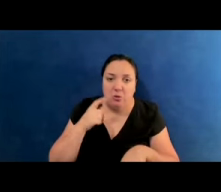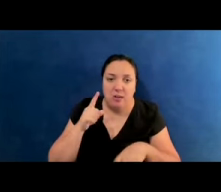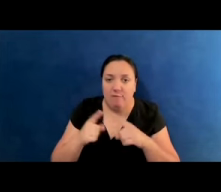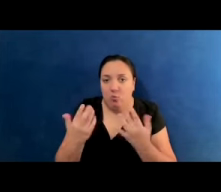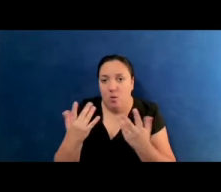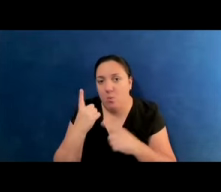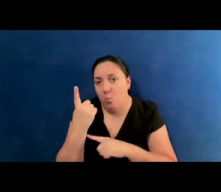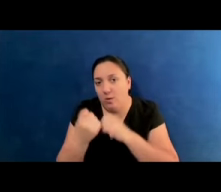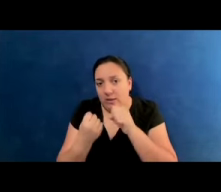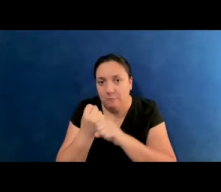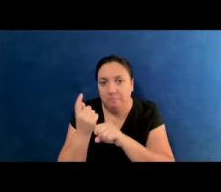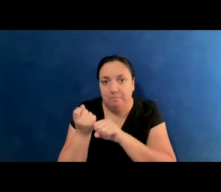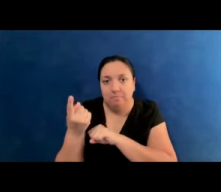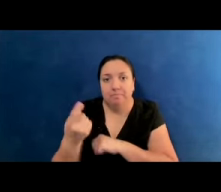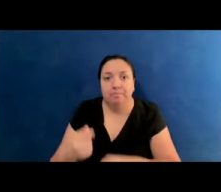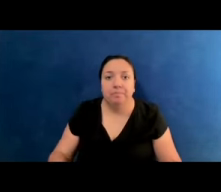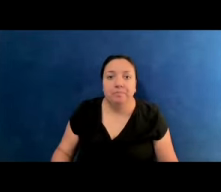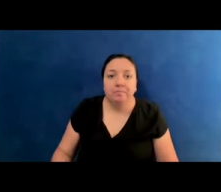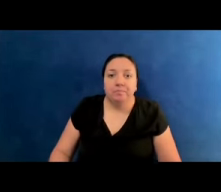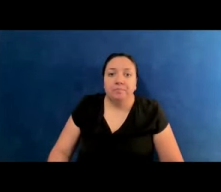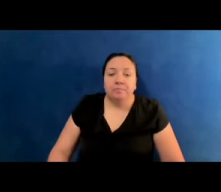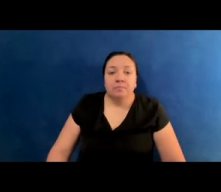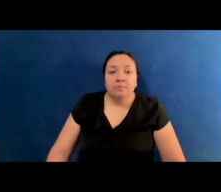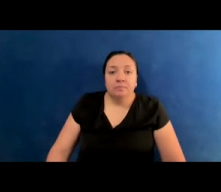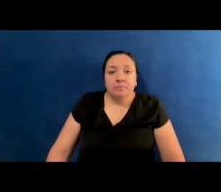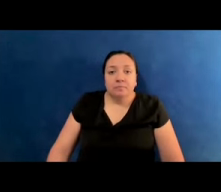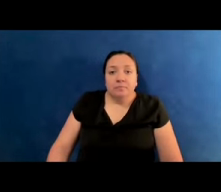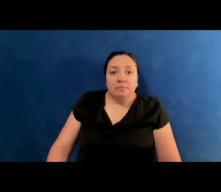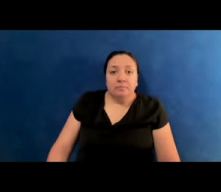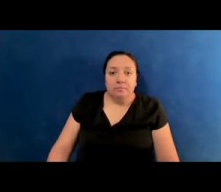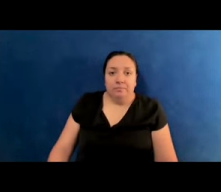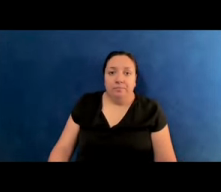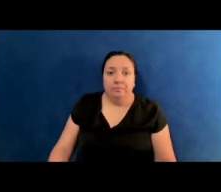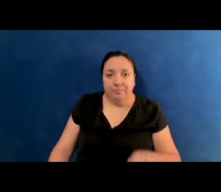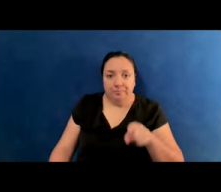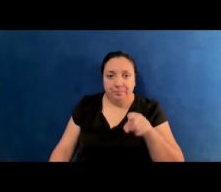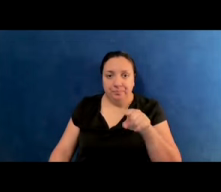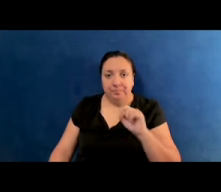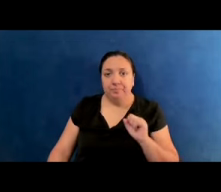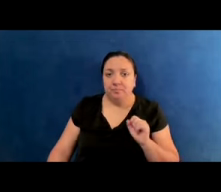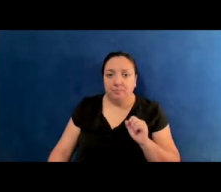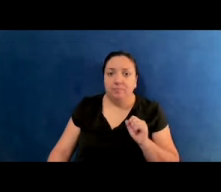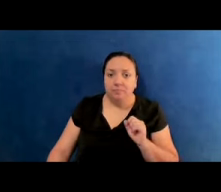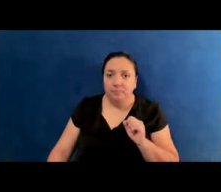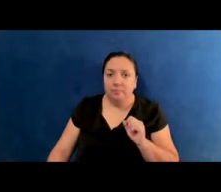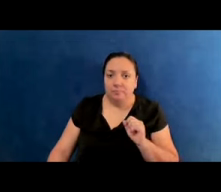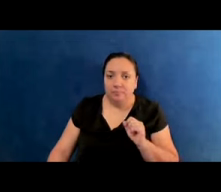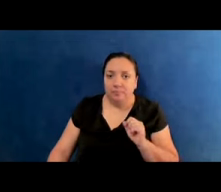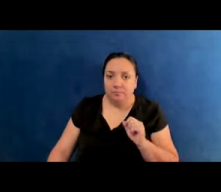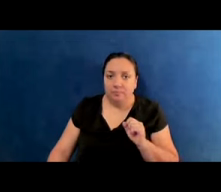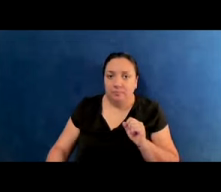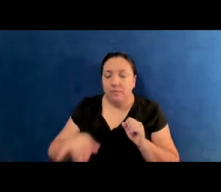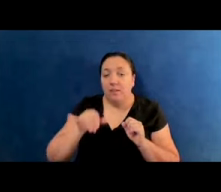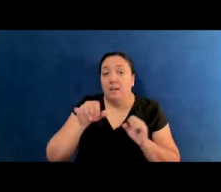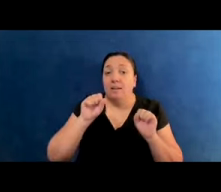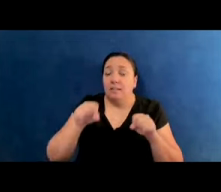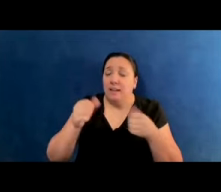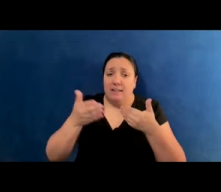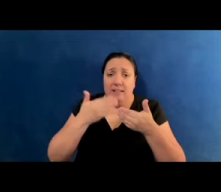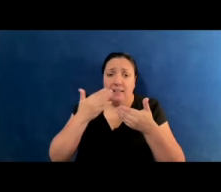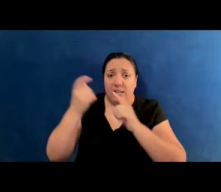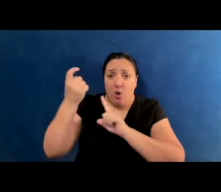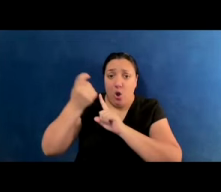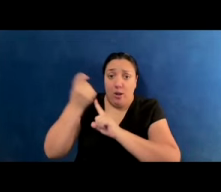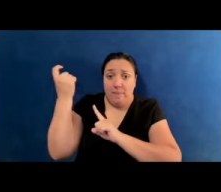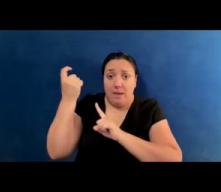We obviously want to make it easy for you to put money into your account. So right through the enrollment flow, you can set up automatic contributions. That basically